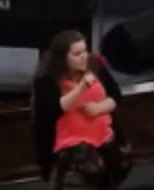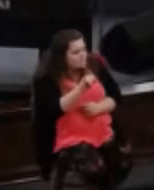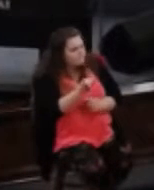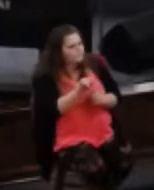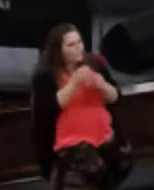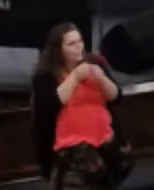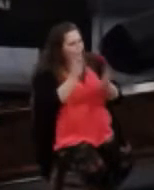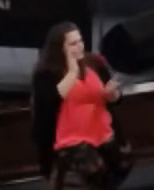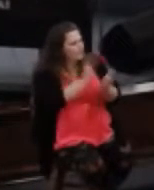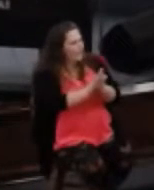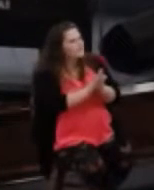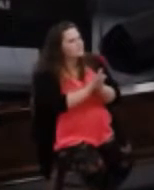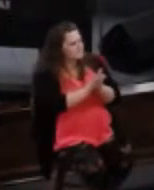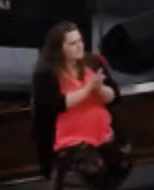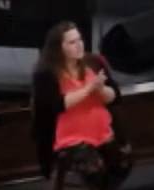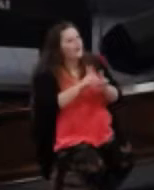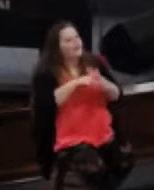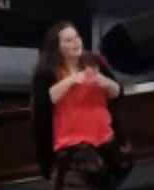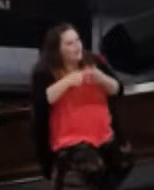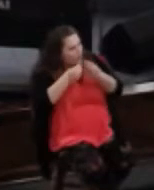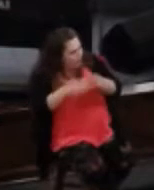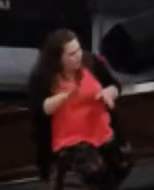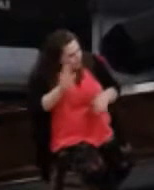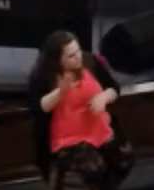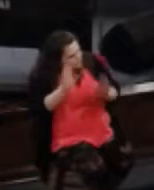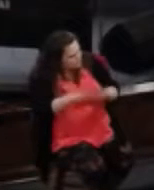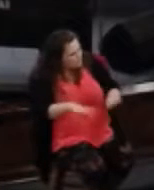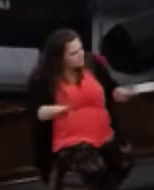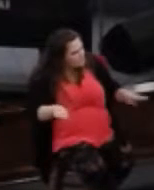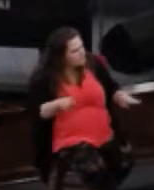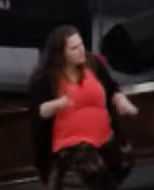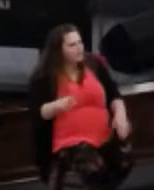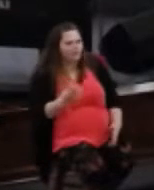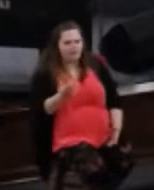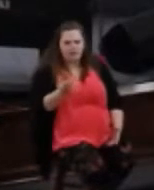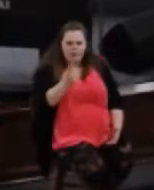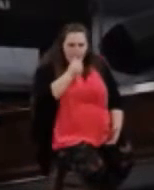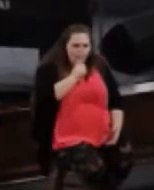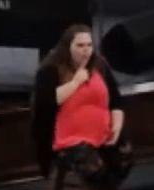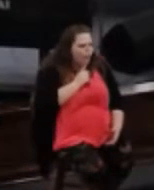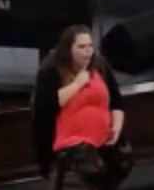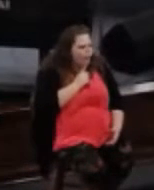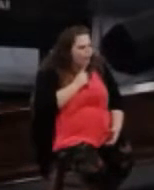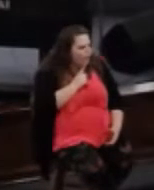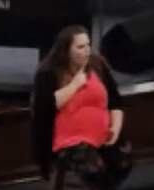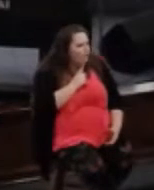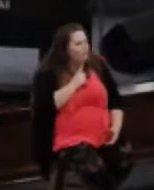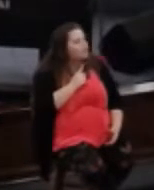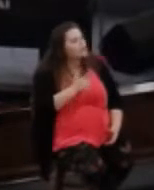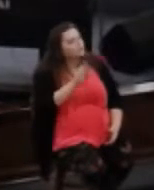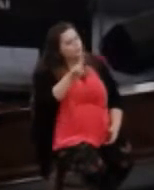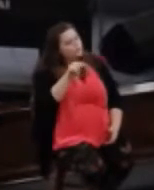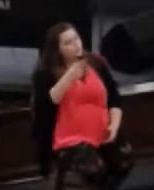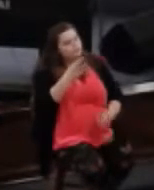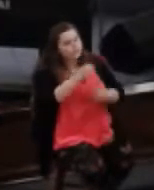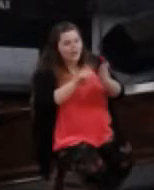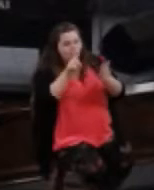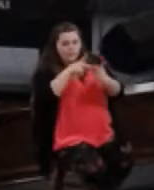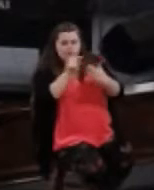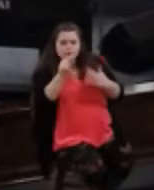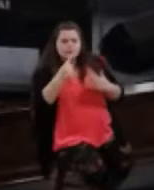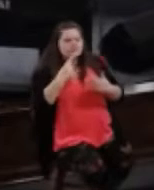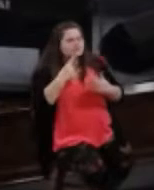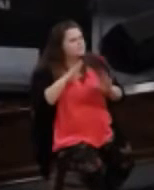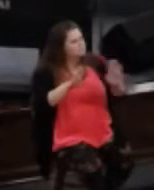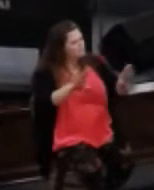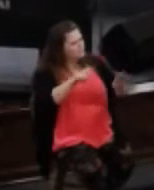her husband, and then she lost her sons, and she was destitute. And so in Ruth chapter 1, verse 20, Naomi says this. She says,